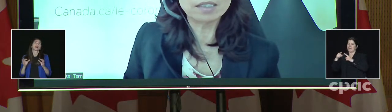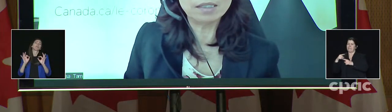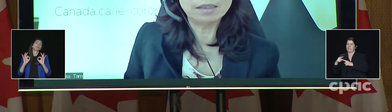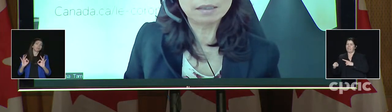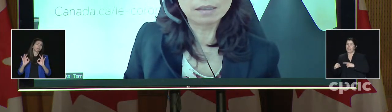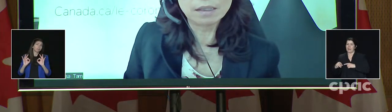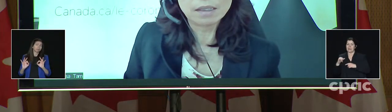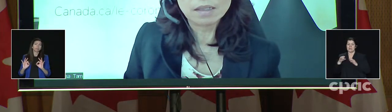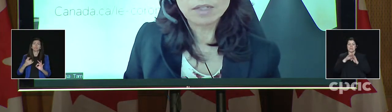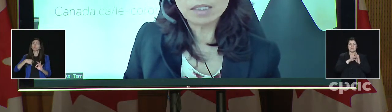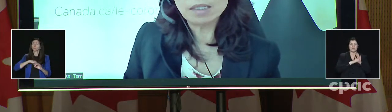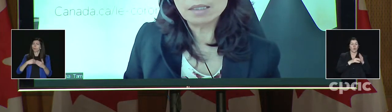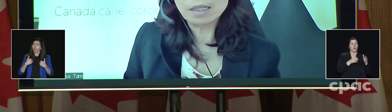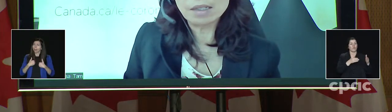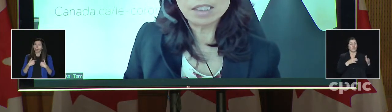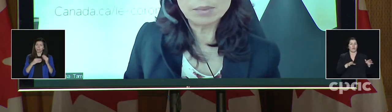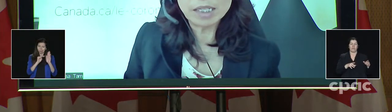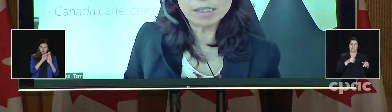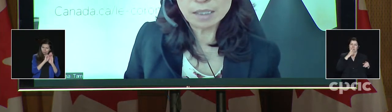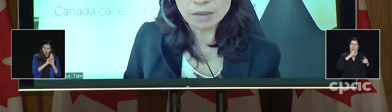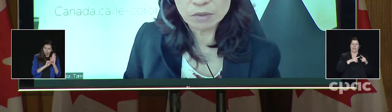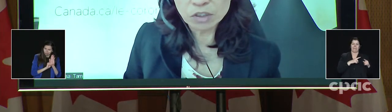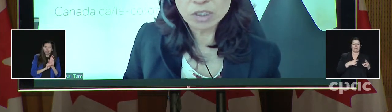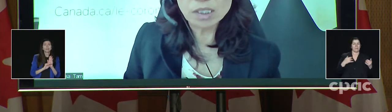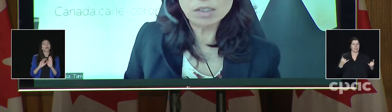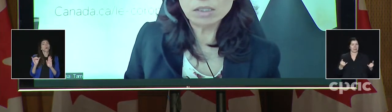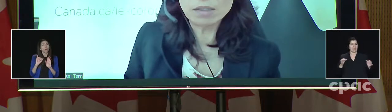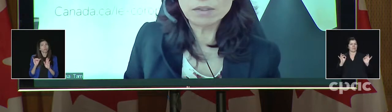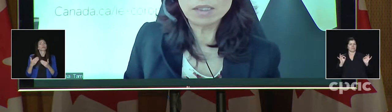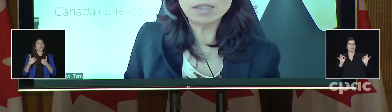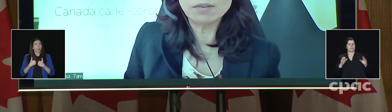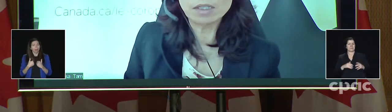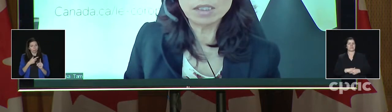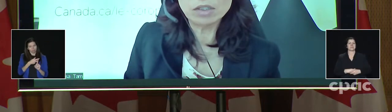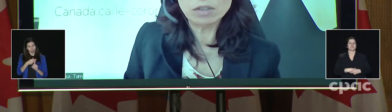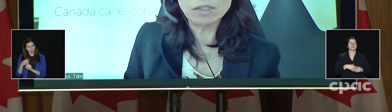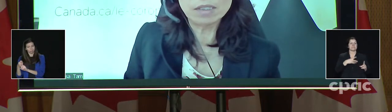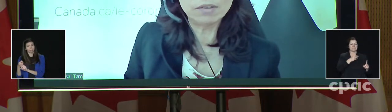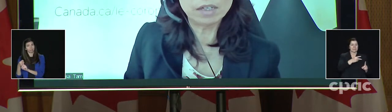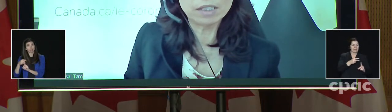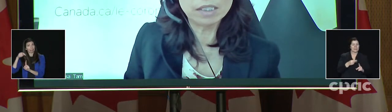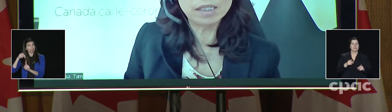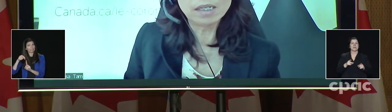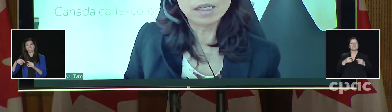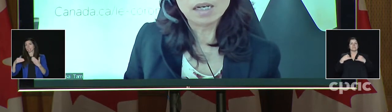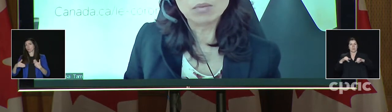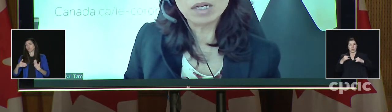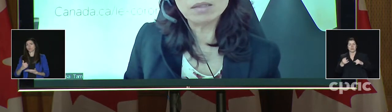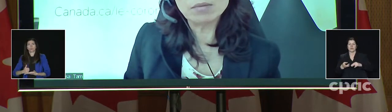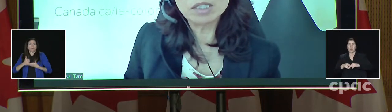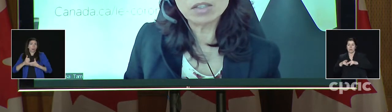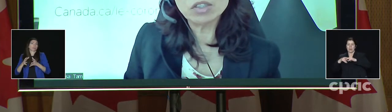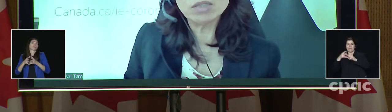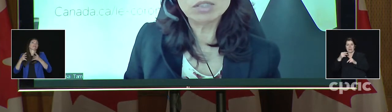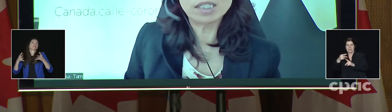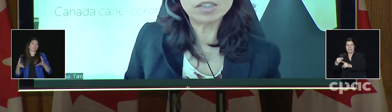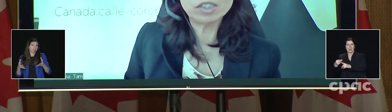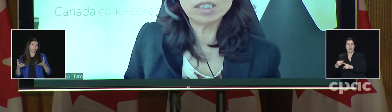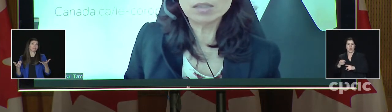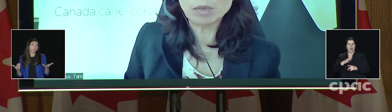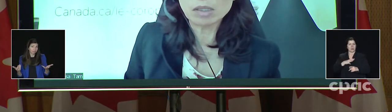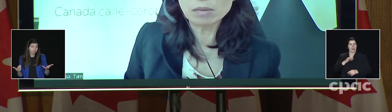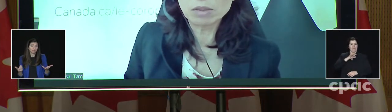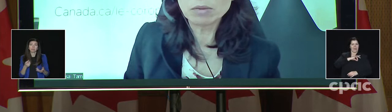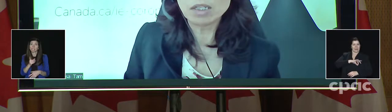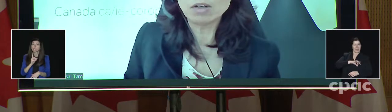of vaccines. Vaccines in our expanding coverage continue to give us an advantage over this virus, And while some reduction in protection